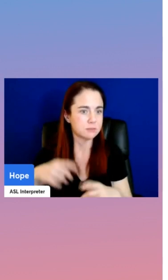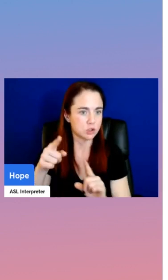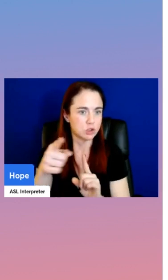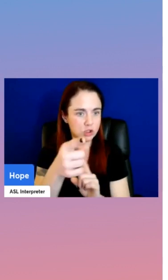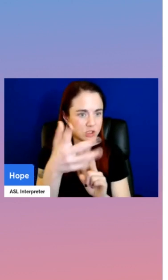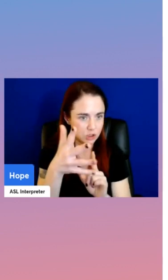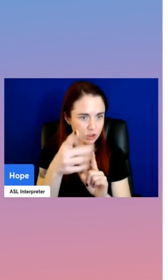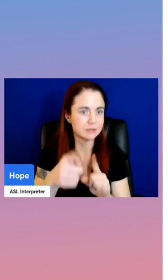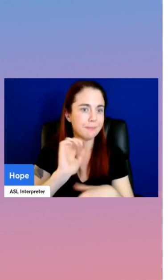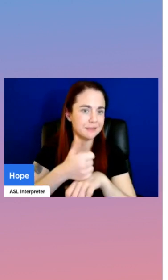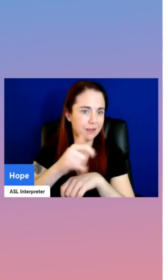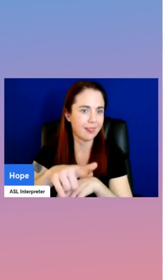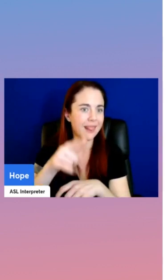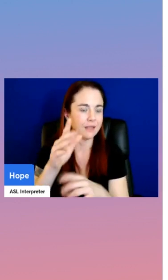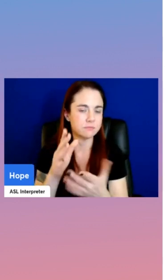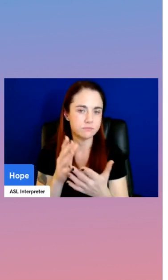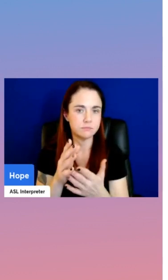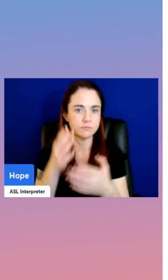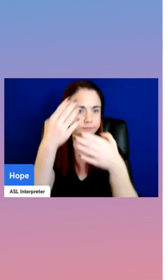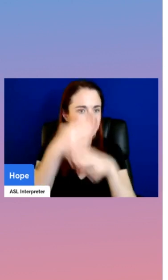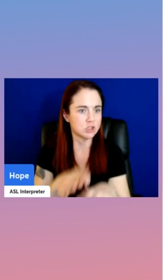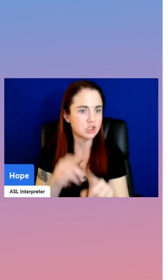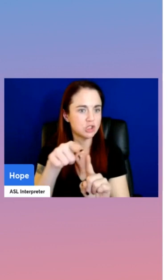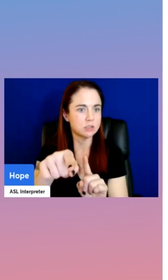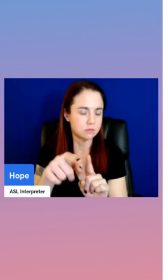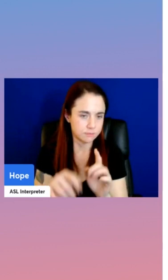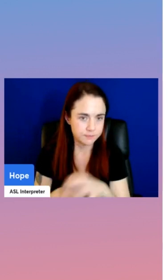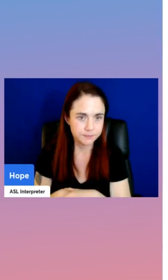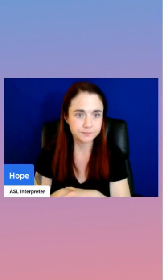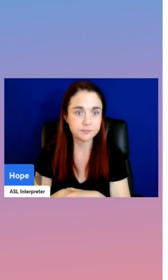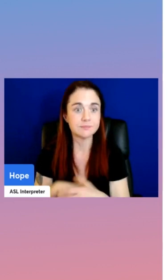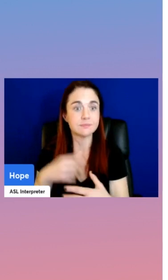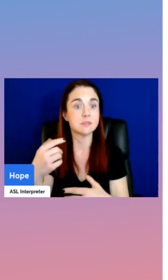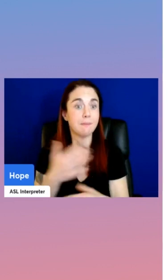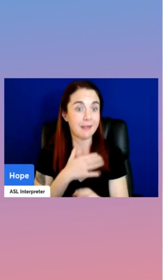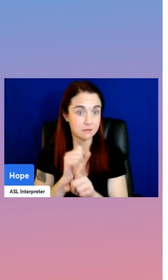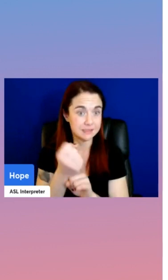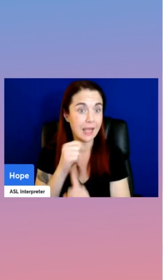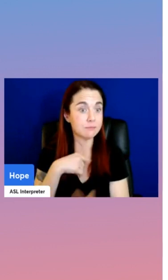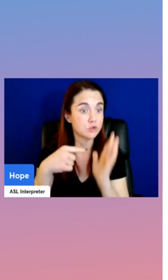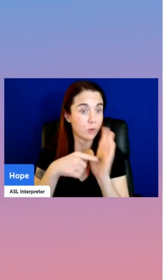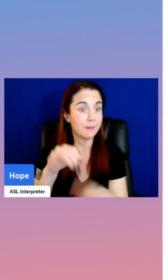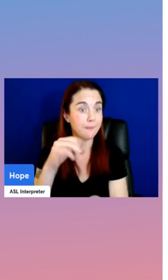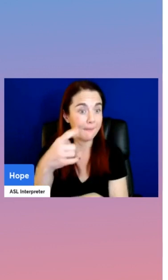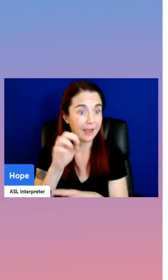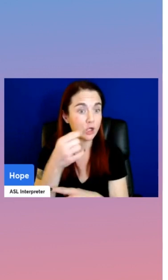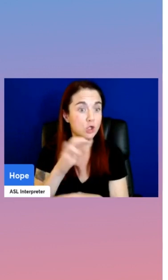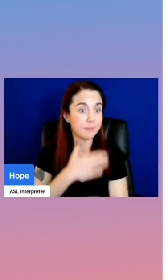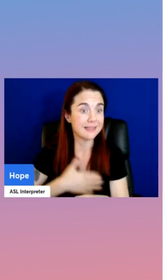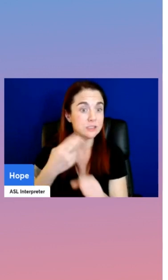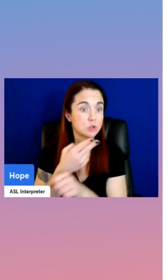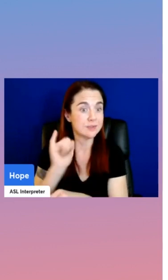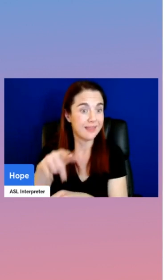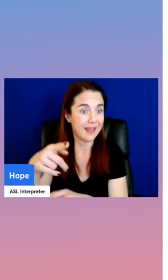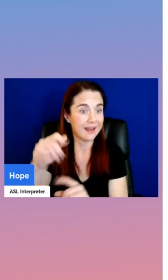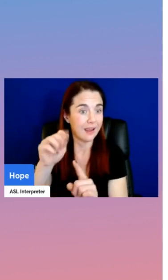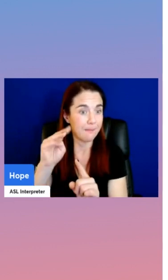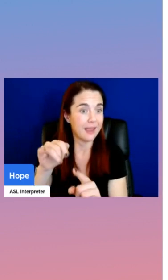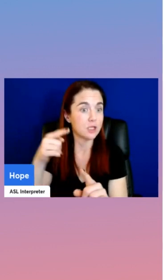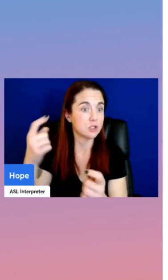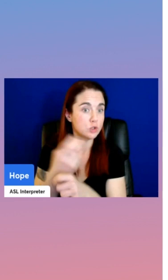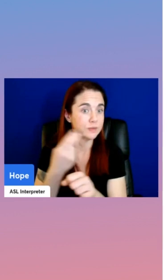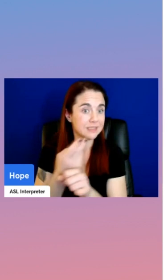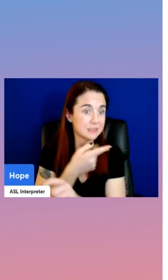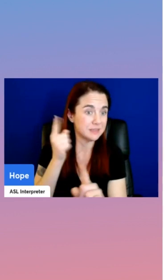based on the partition where you are. So in my case, I'm instructing Packer to go and source that AMI using specific